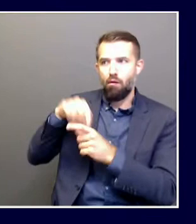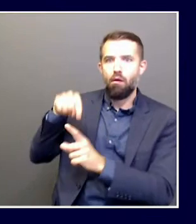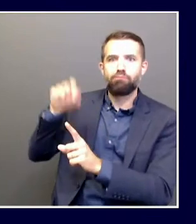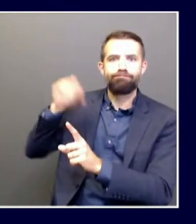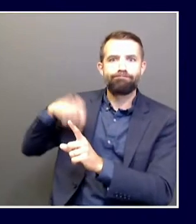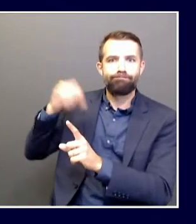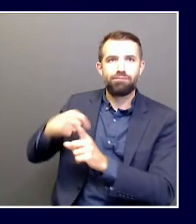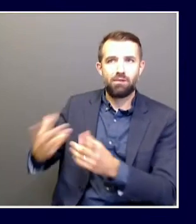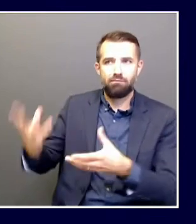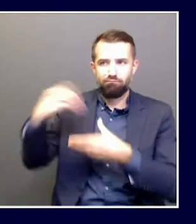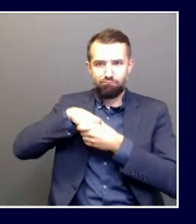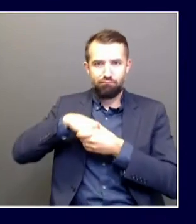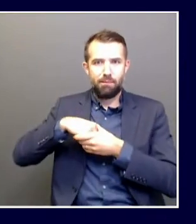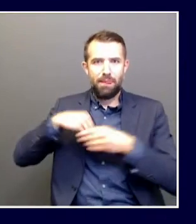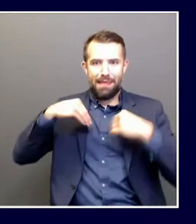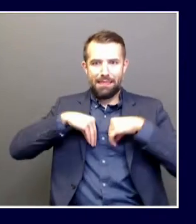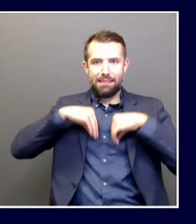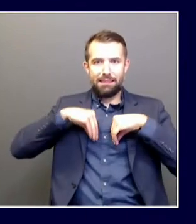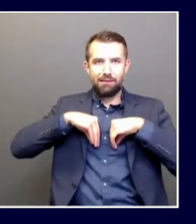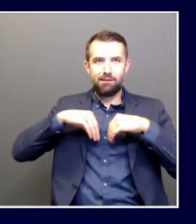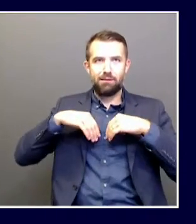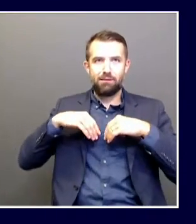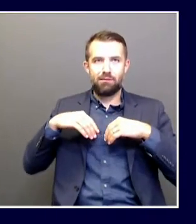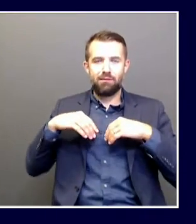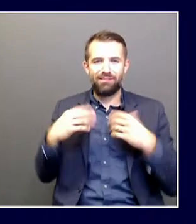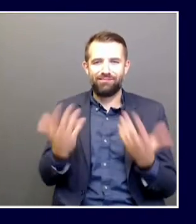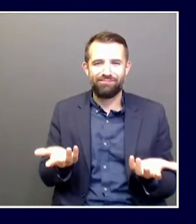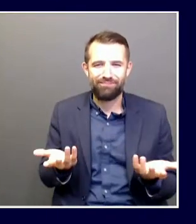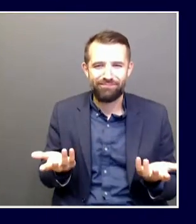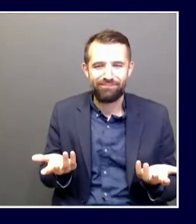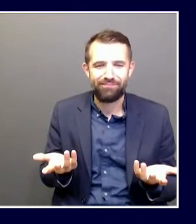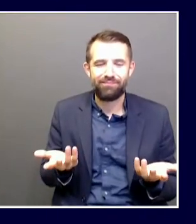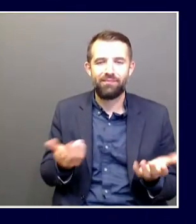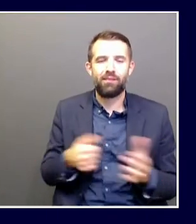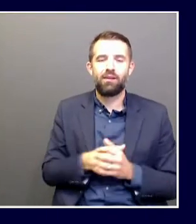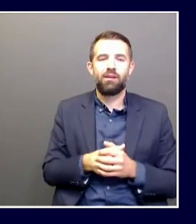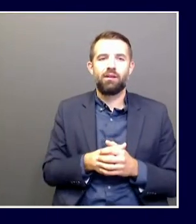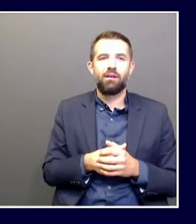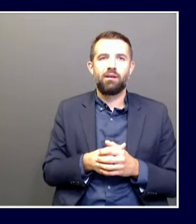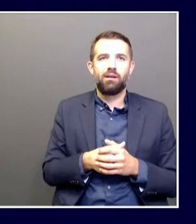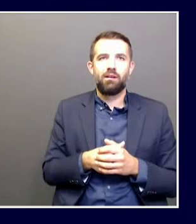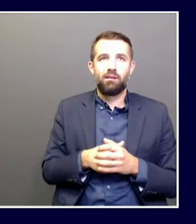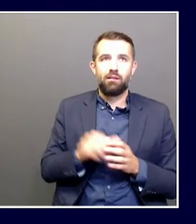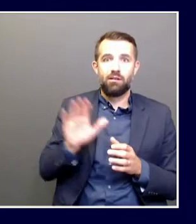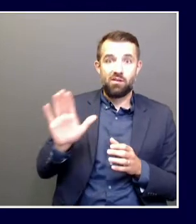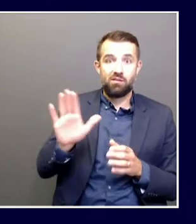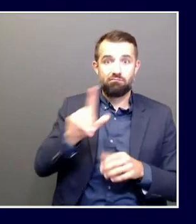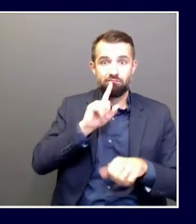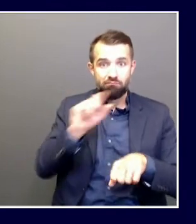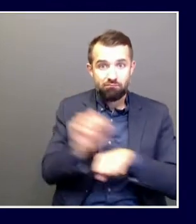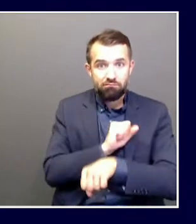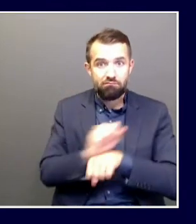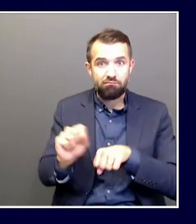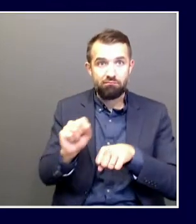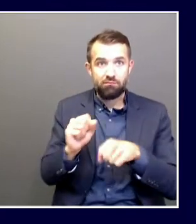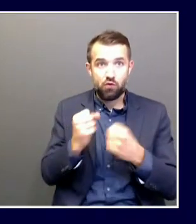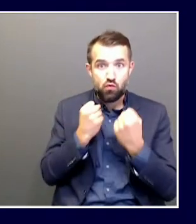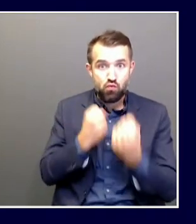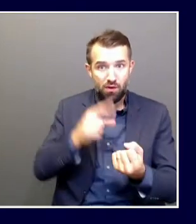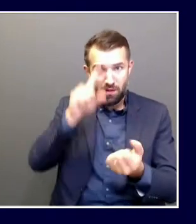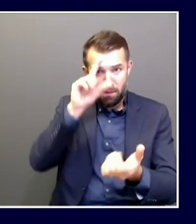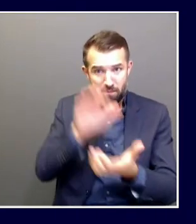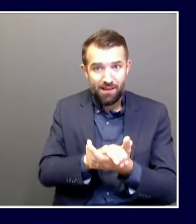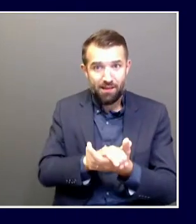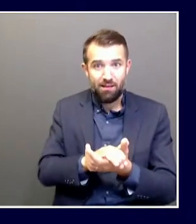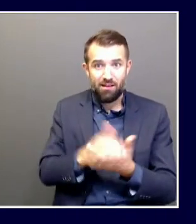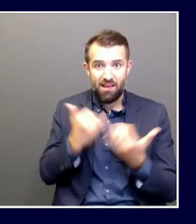about correcting the scientific record. It's asking people to abandon core beliefs that they may have had. That's a challenge. It's not just related to